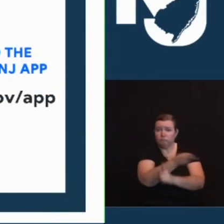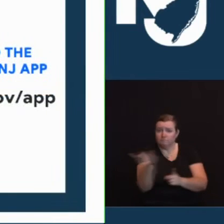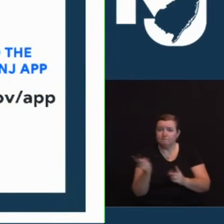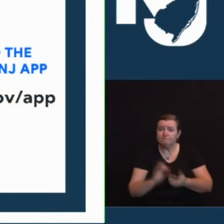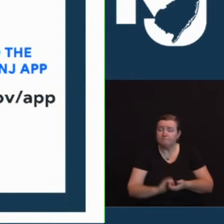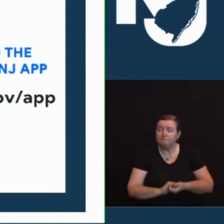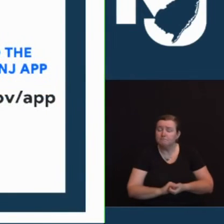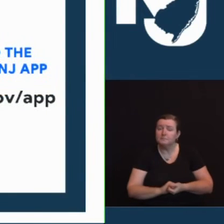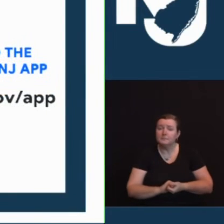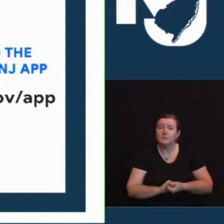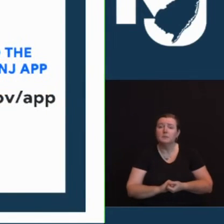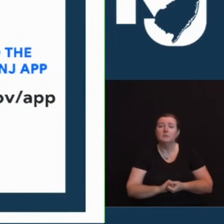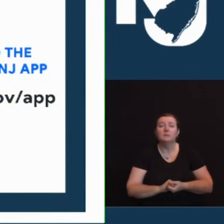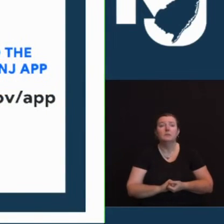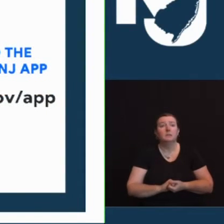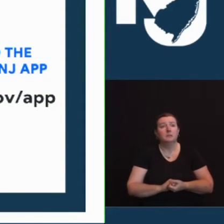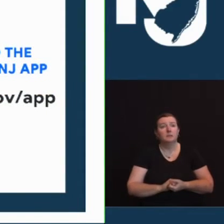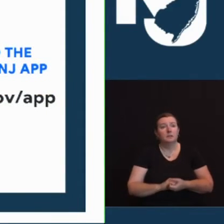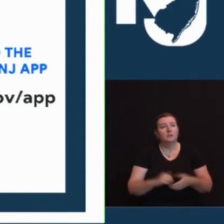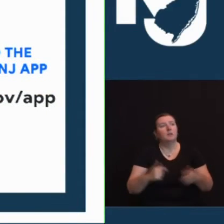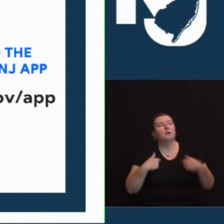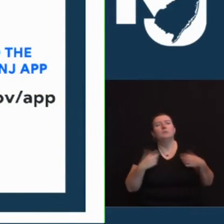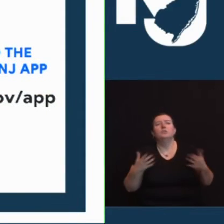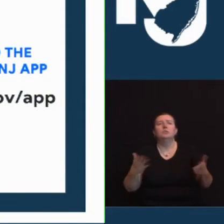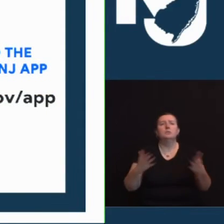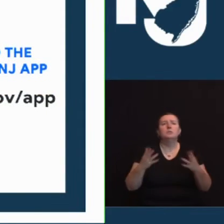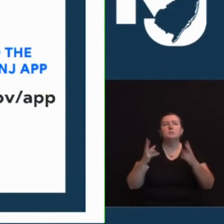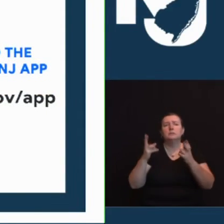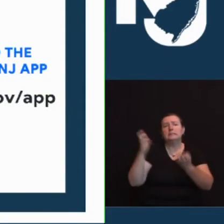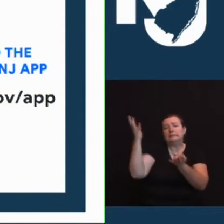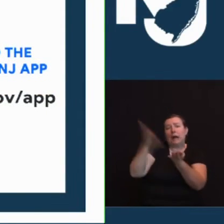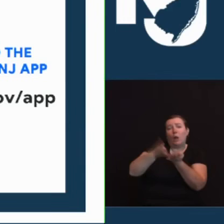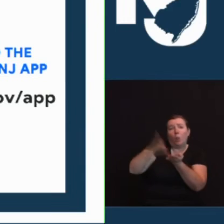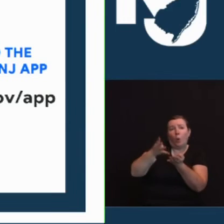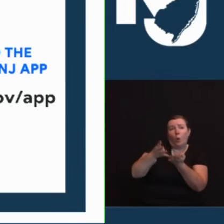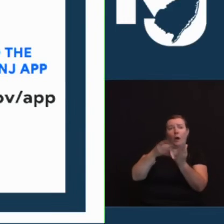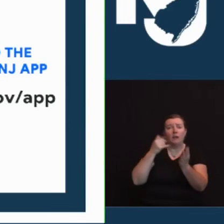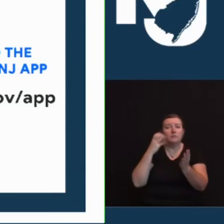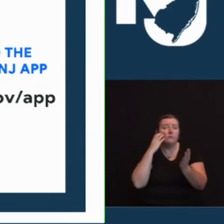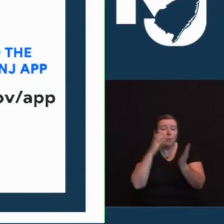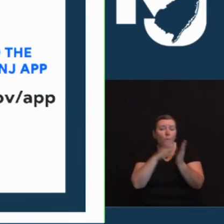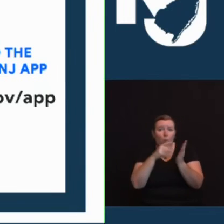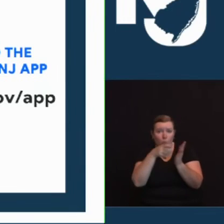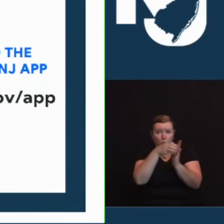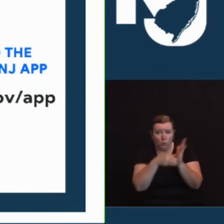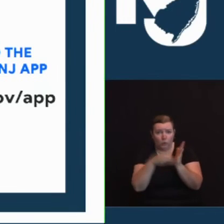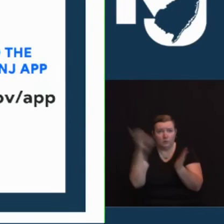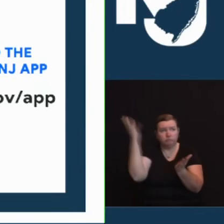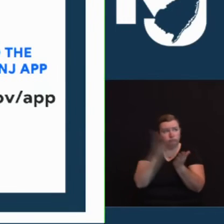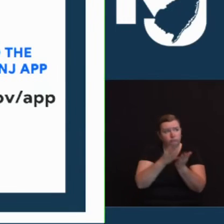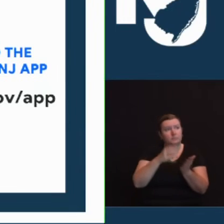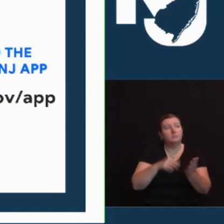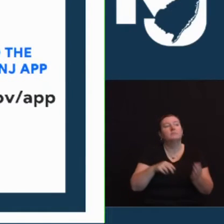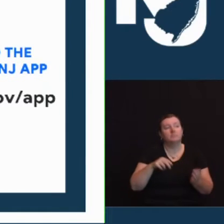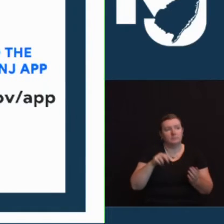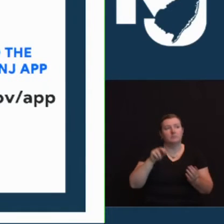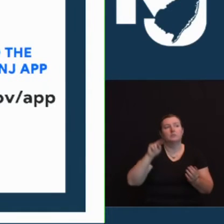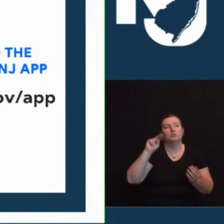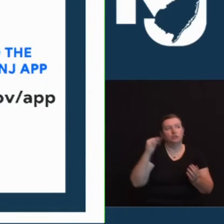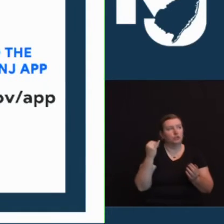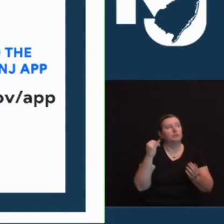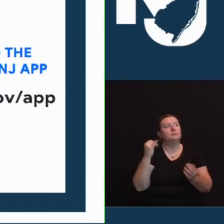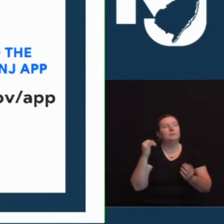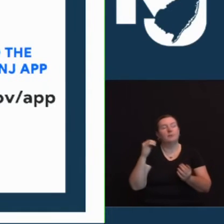weeks, Judy, download our COVID Alert NJ exposure notification app to your smartphone. The app has so far